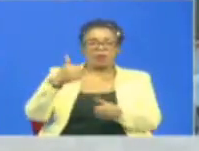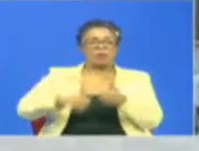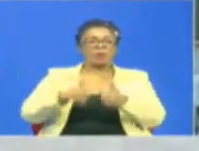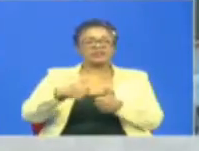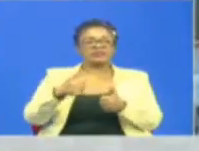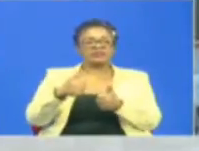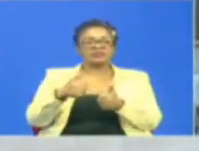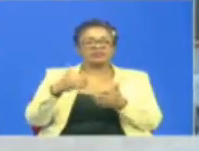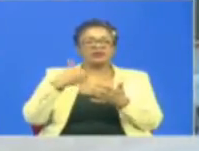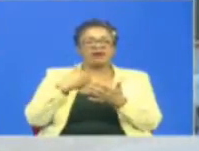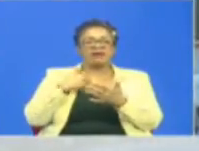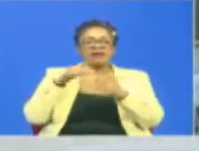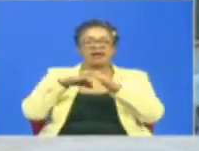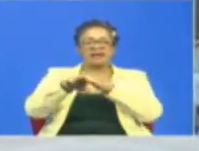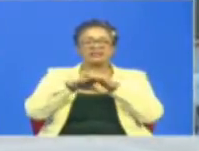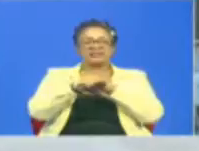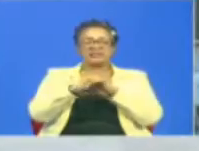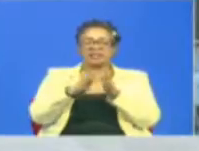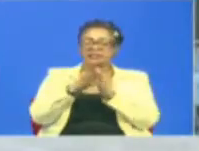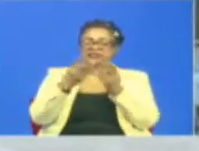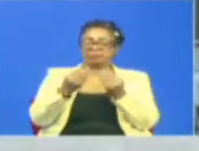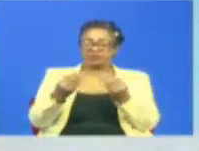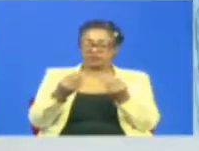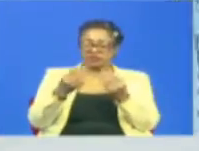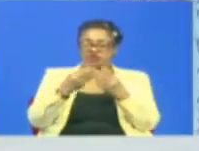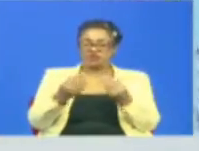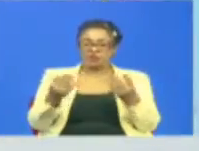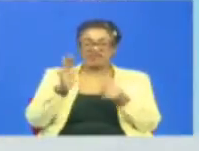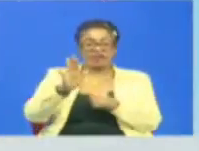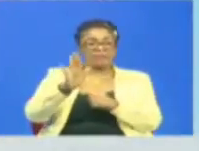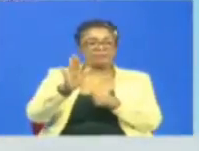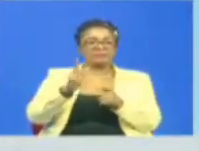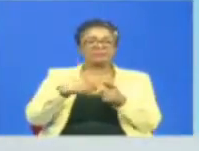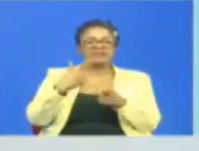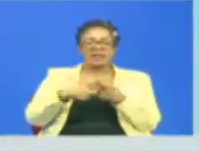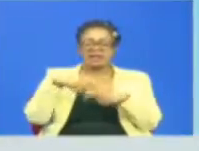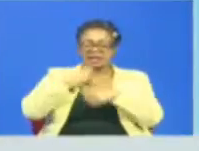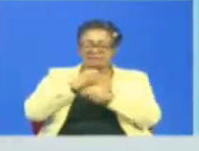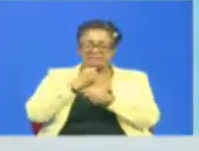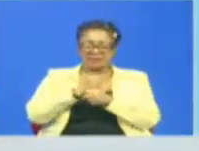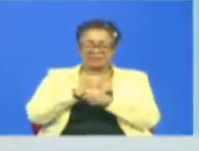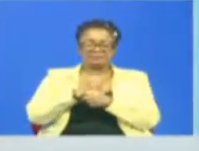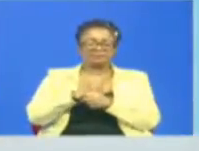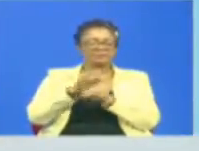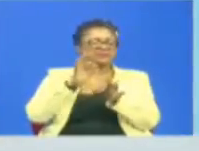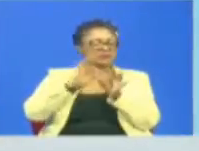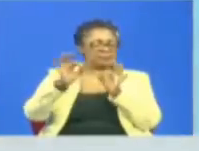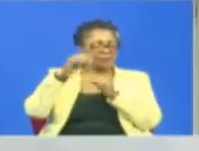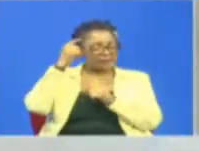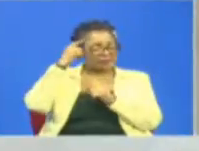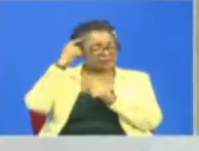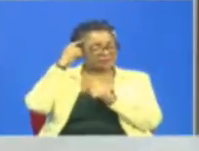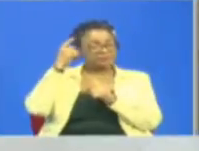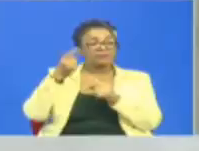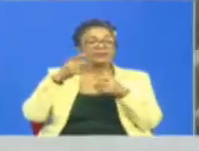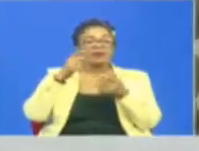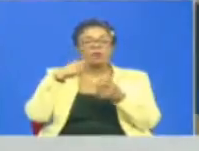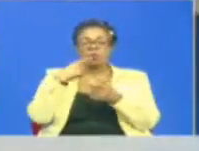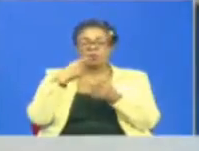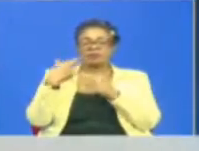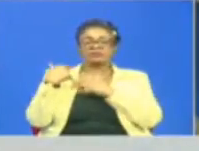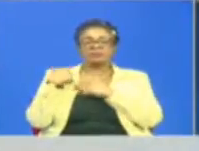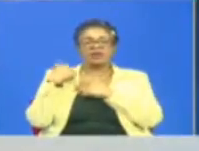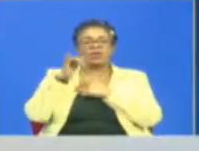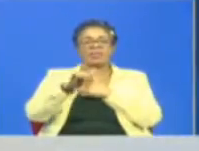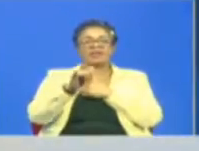job access with speech software for him. With this, he sharpened his sense of hearing, which he now highly depends on. Moses is